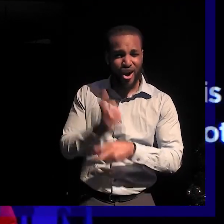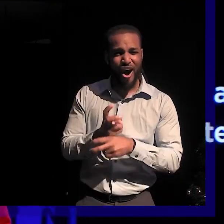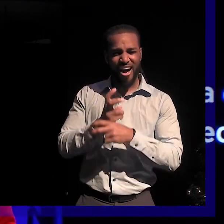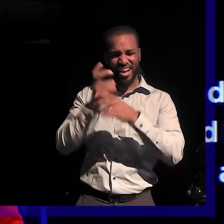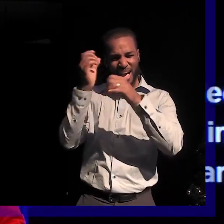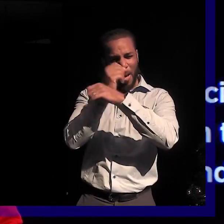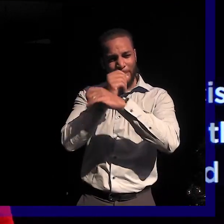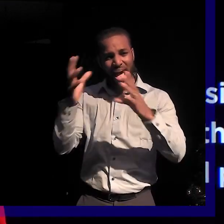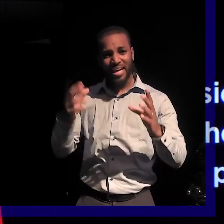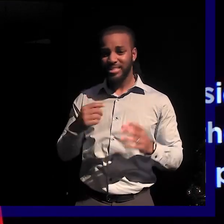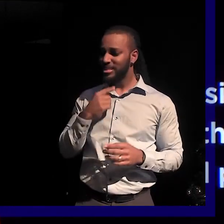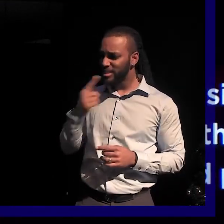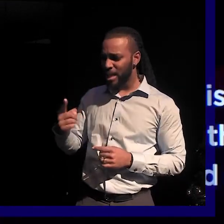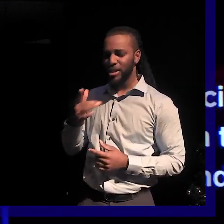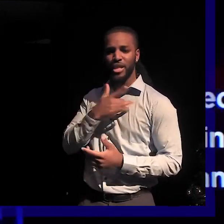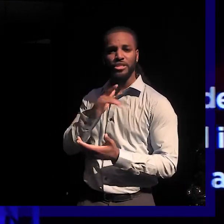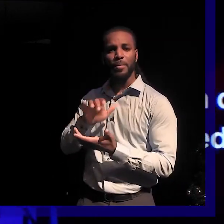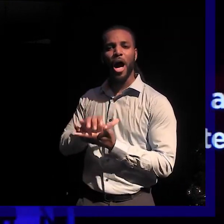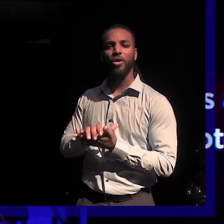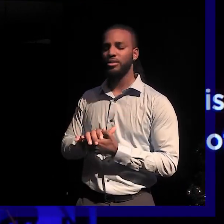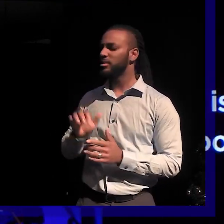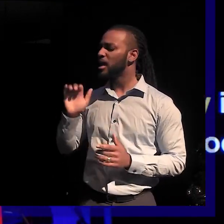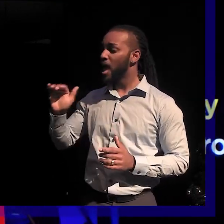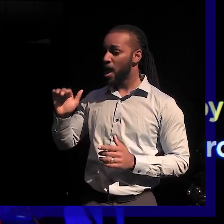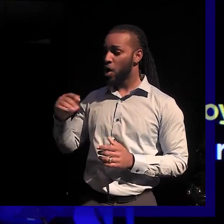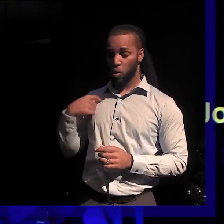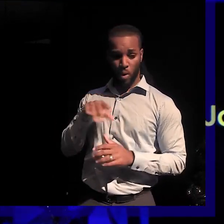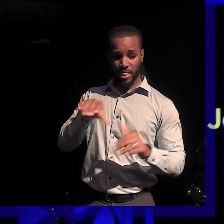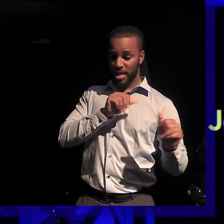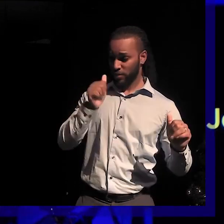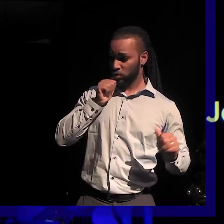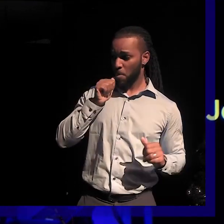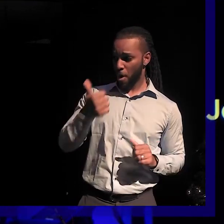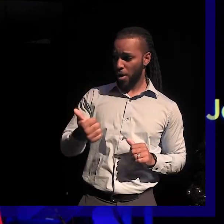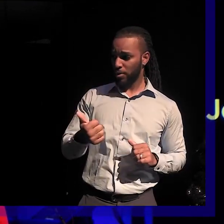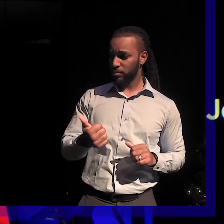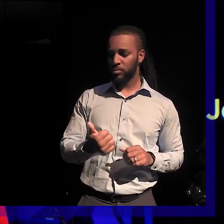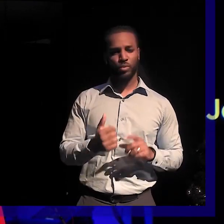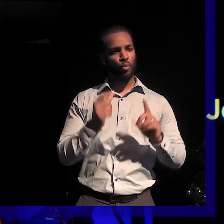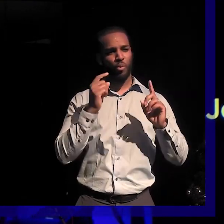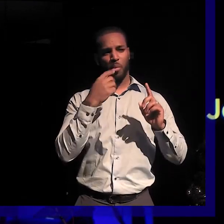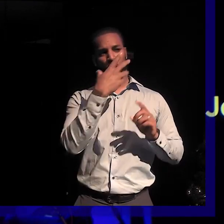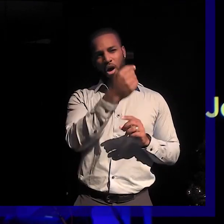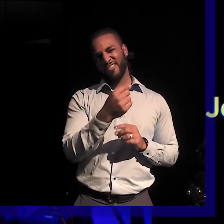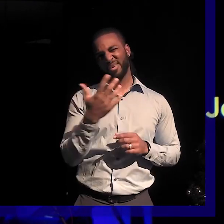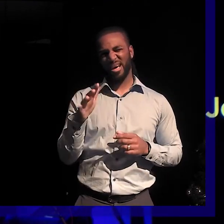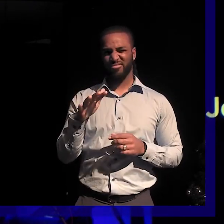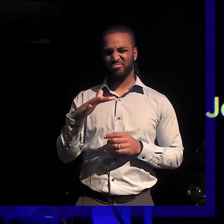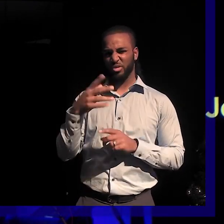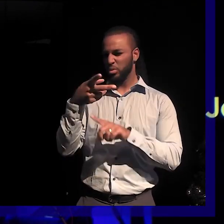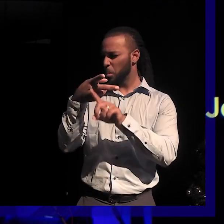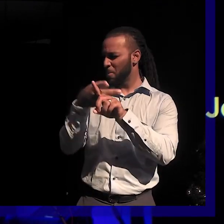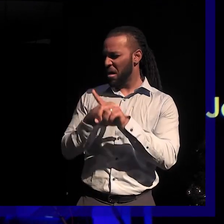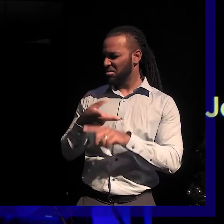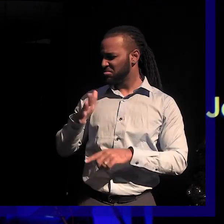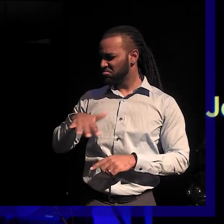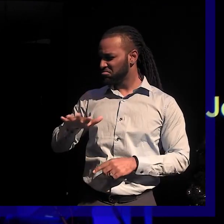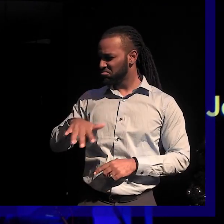Imagine telling their spouses, hey, we're leaving tomorrow. We're going to be gone a little over